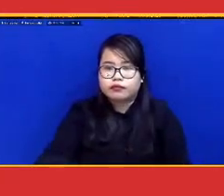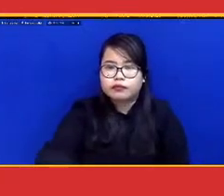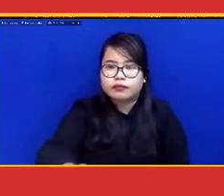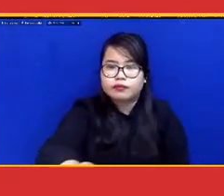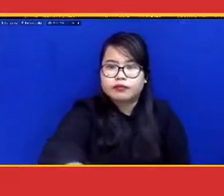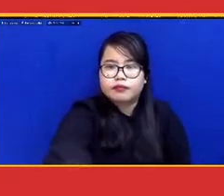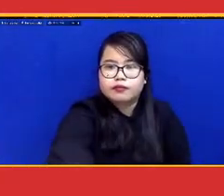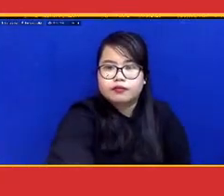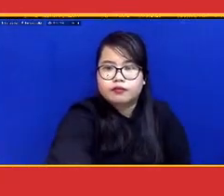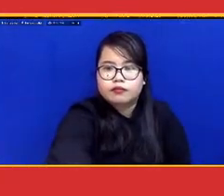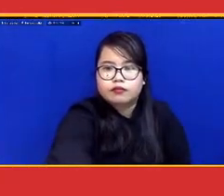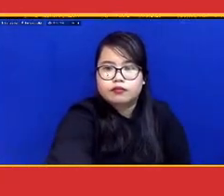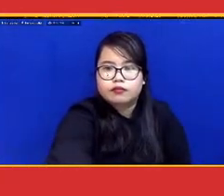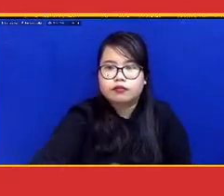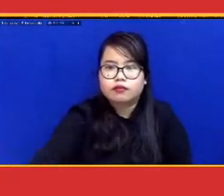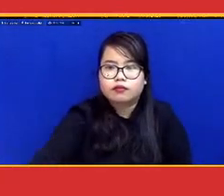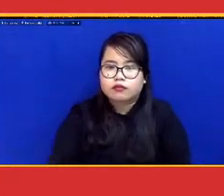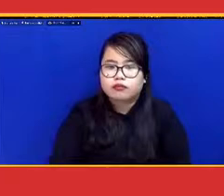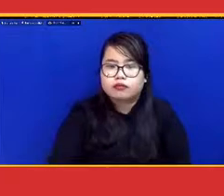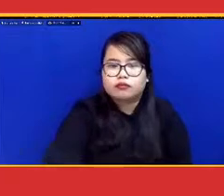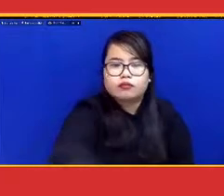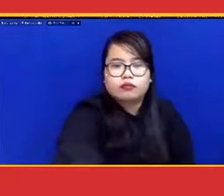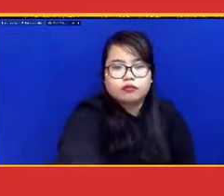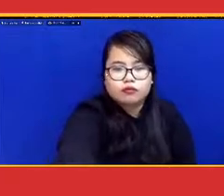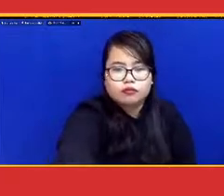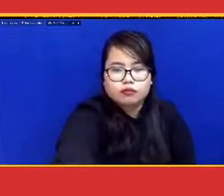Can you see the screen now? I will do it again.